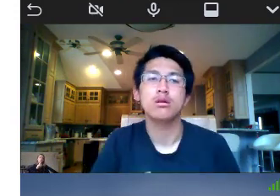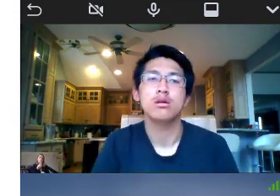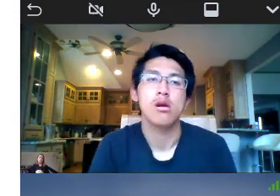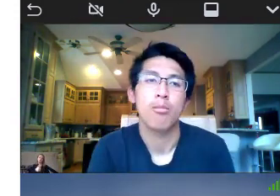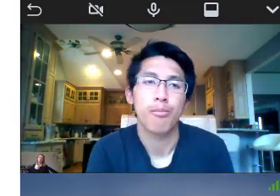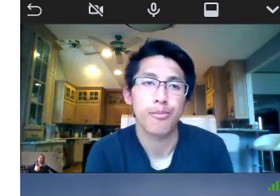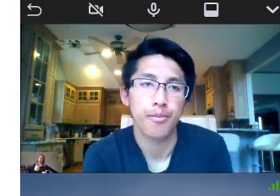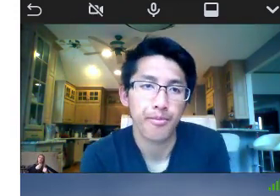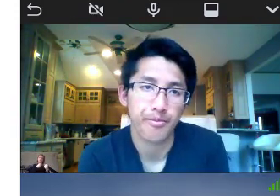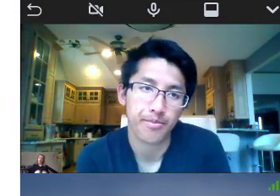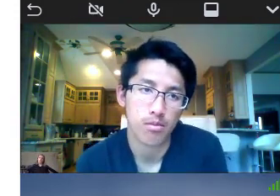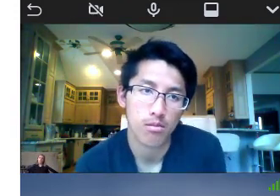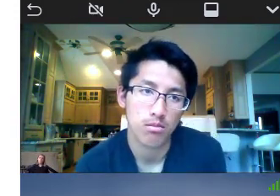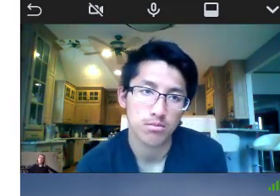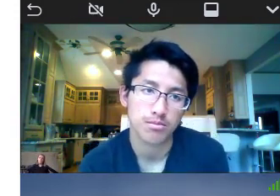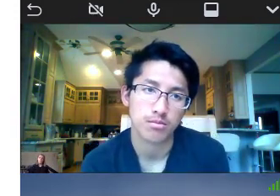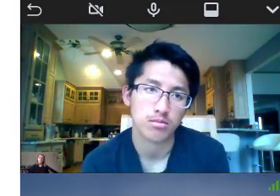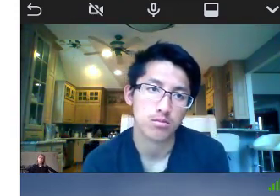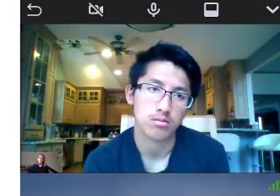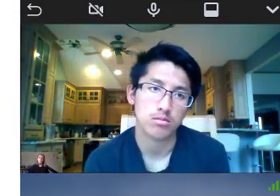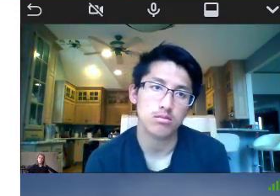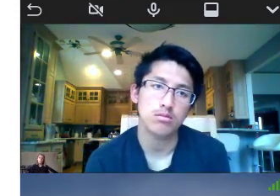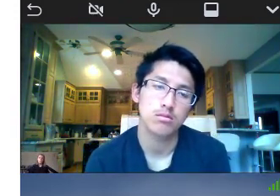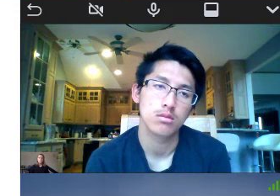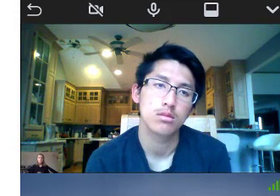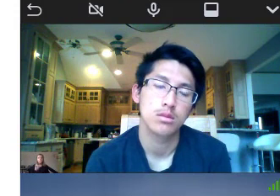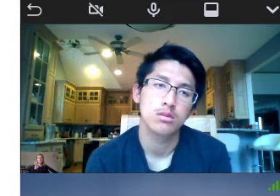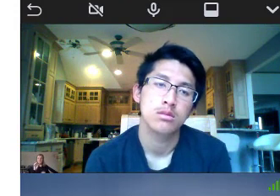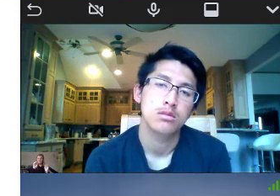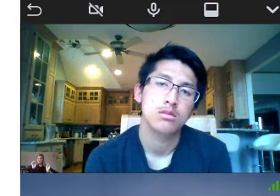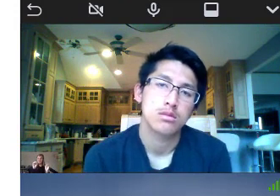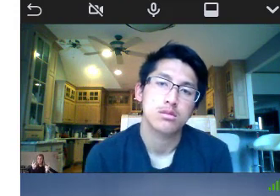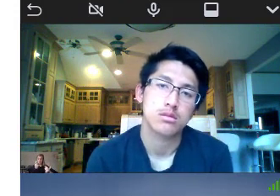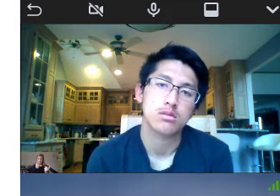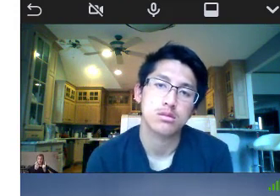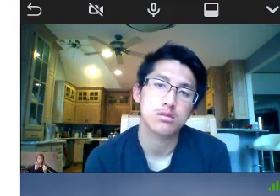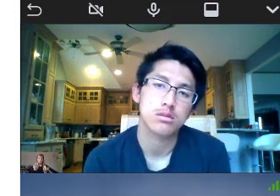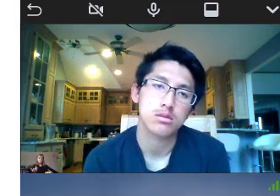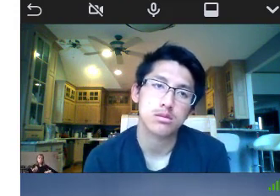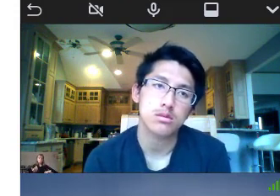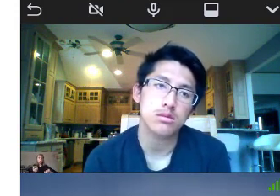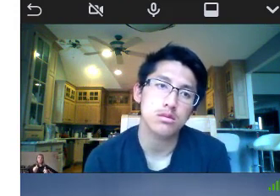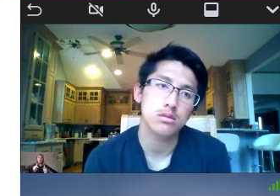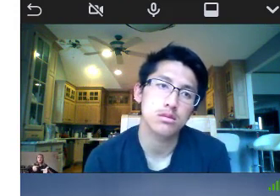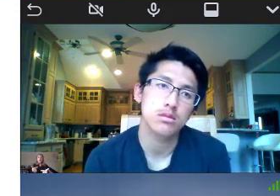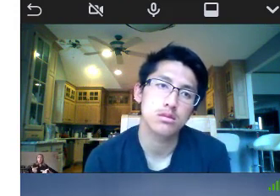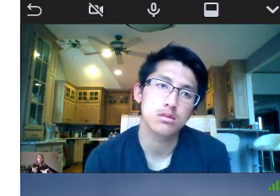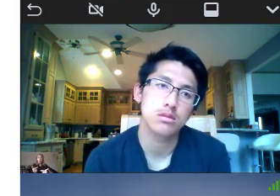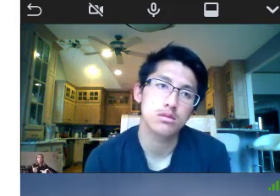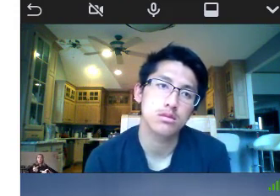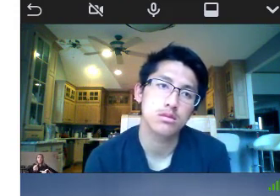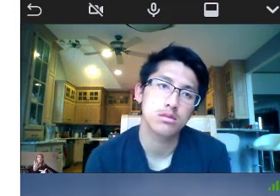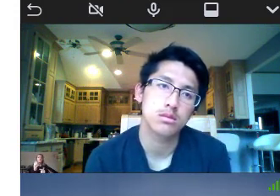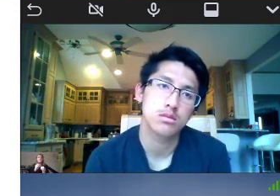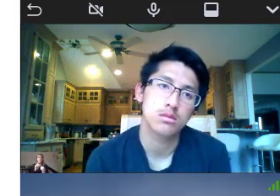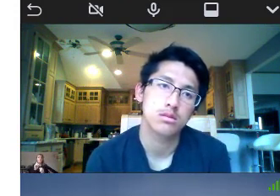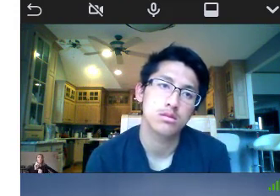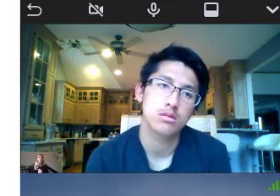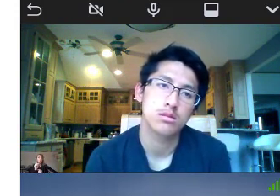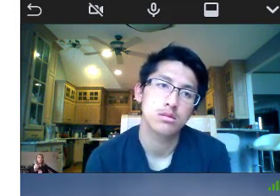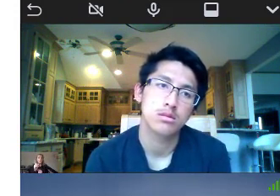So if there aren't any questions, I'll give you a couple seconds here, but if not, there's nothing else that I wanted to talk about